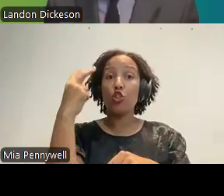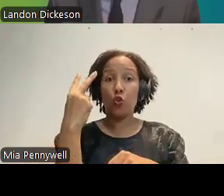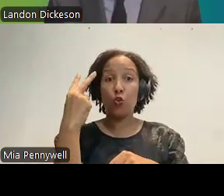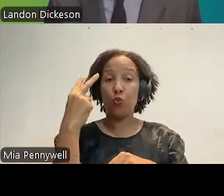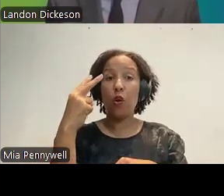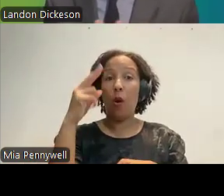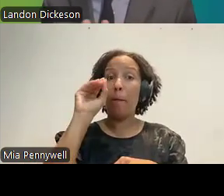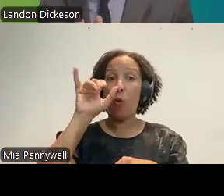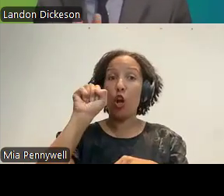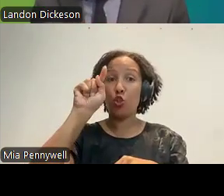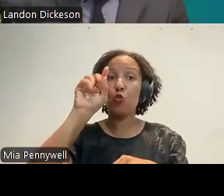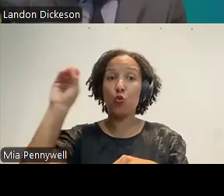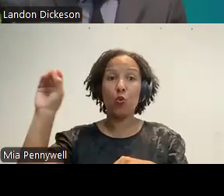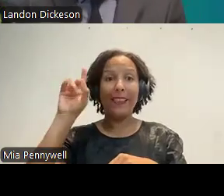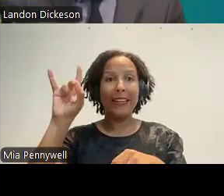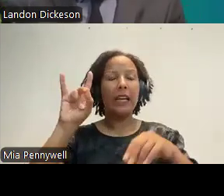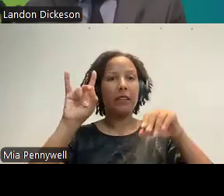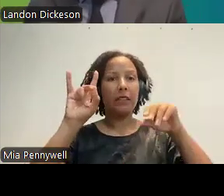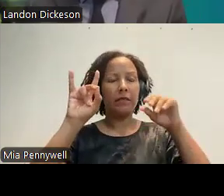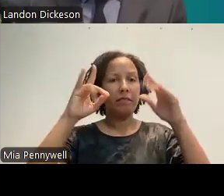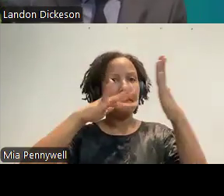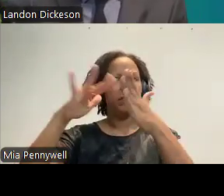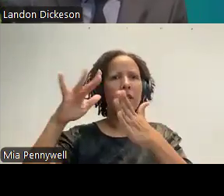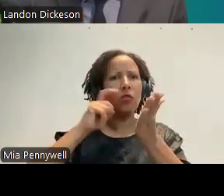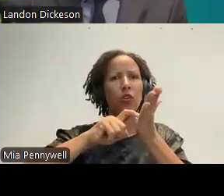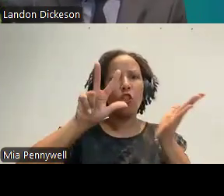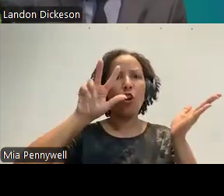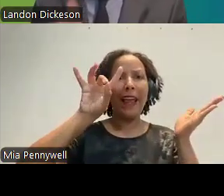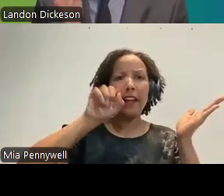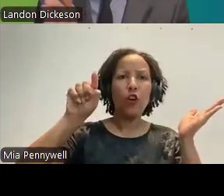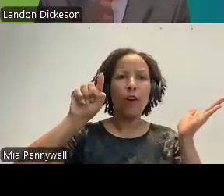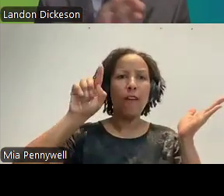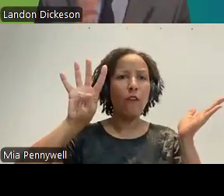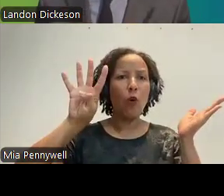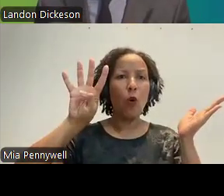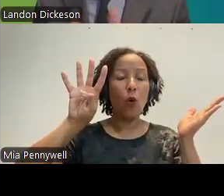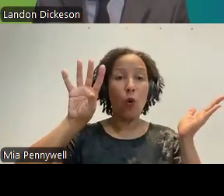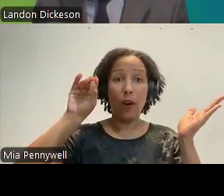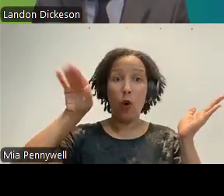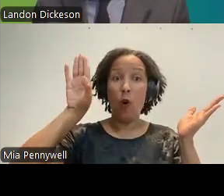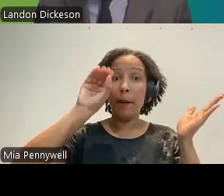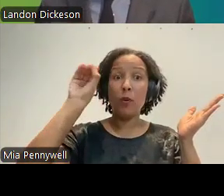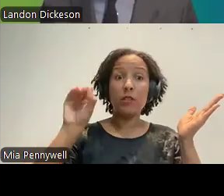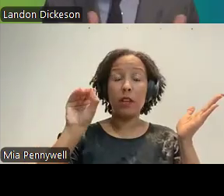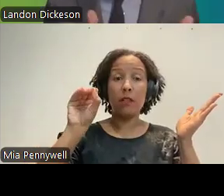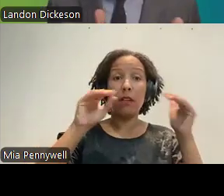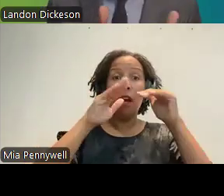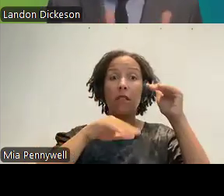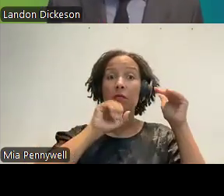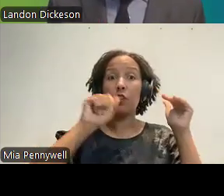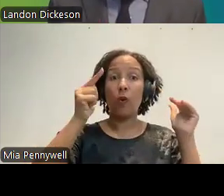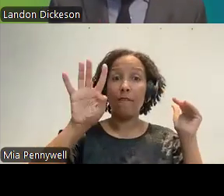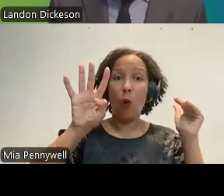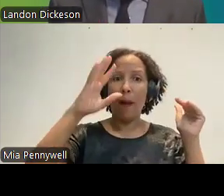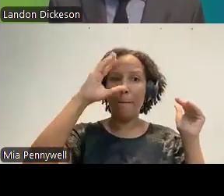version, they found that it's about 38 to 40% of sex trafficked youth, meaning those under 24, are male. Then the